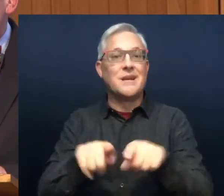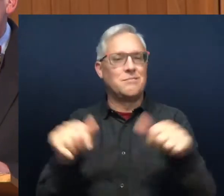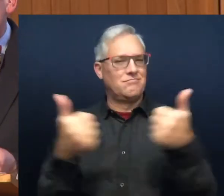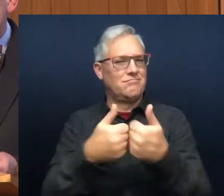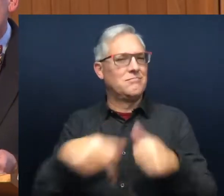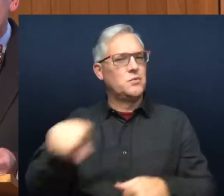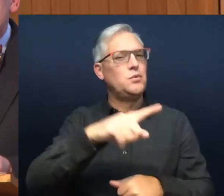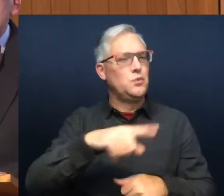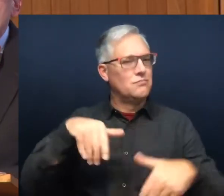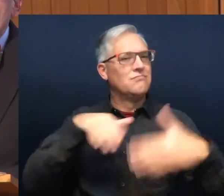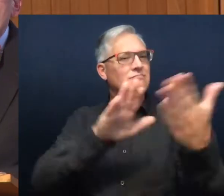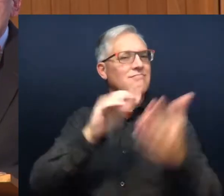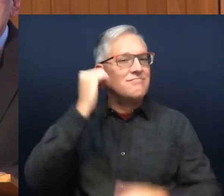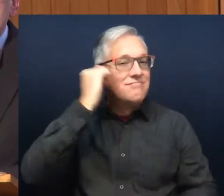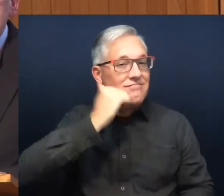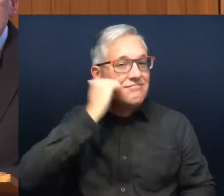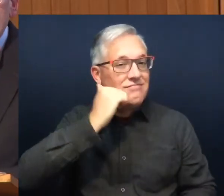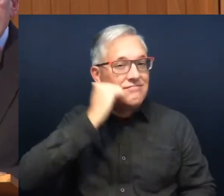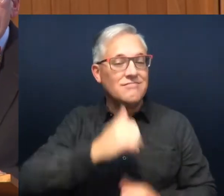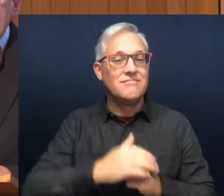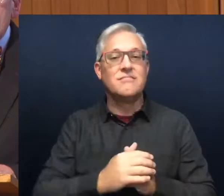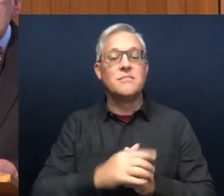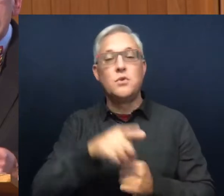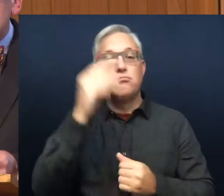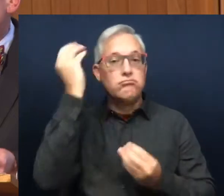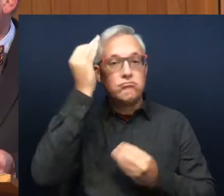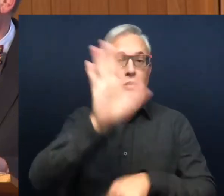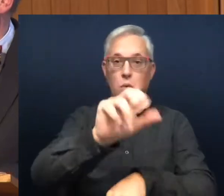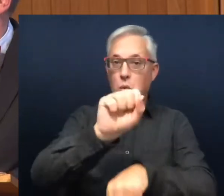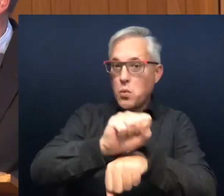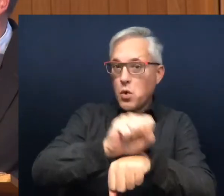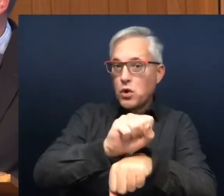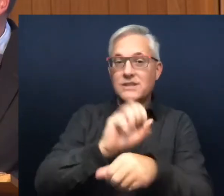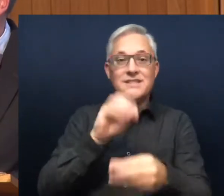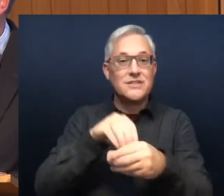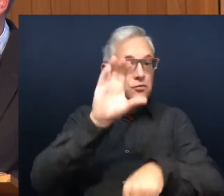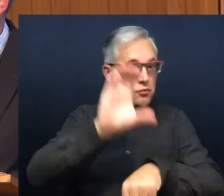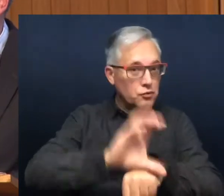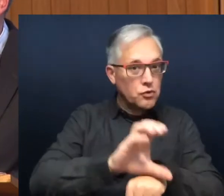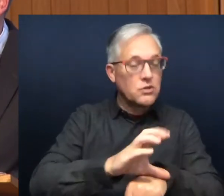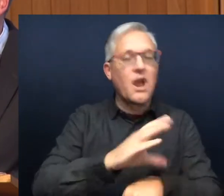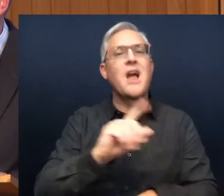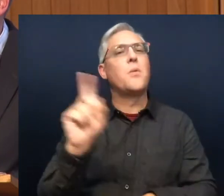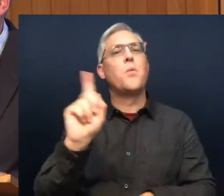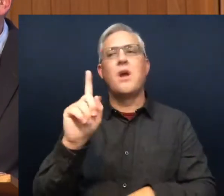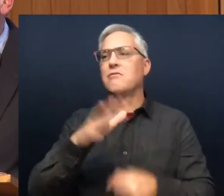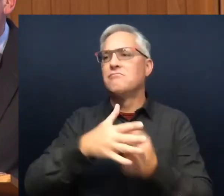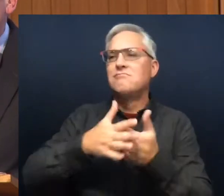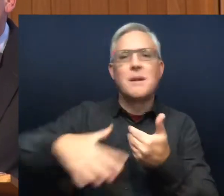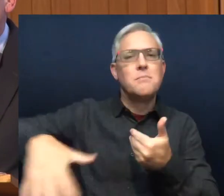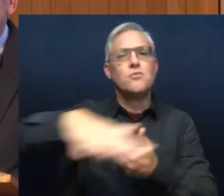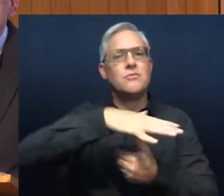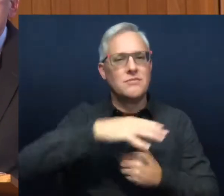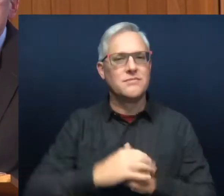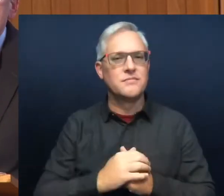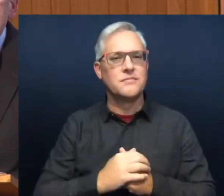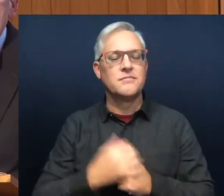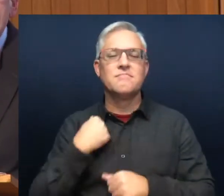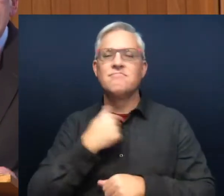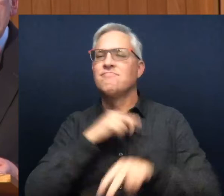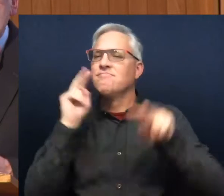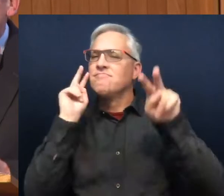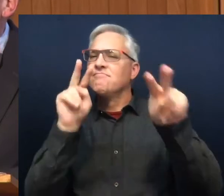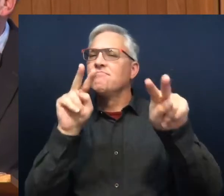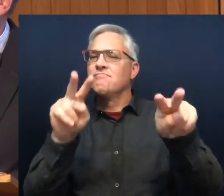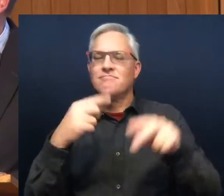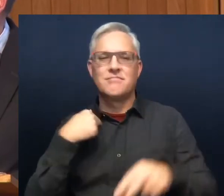are facing as you think about your individual vocations and your work as congregations in the neighborhoods that you serve. And so we look forward to the many